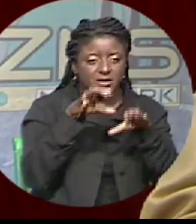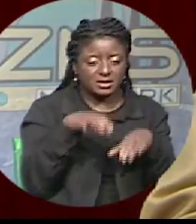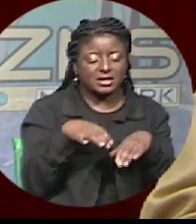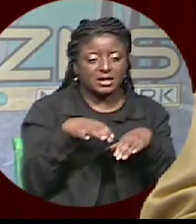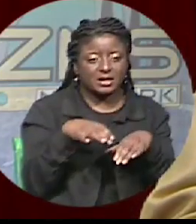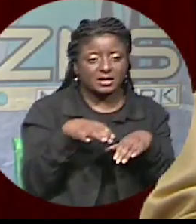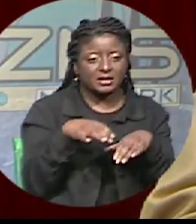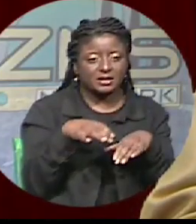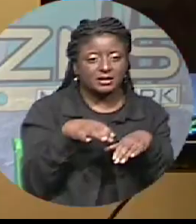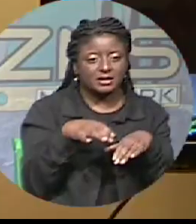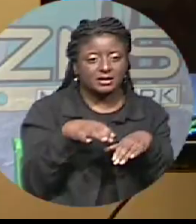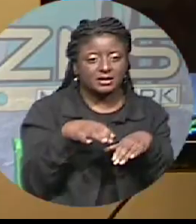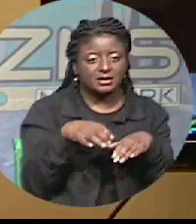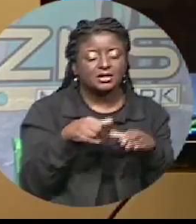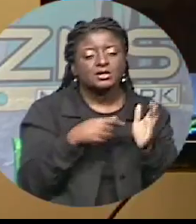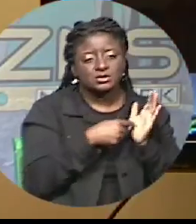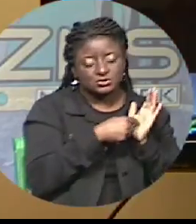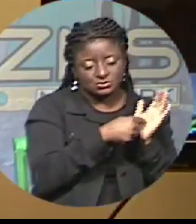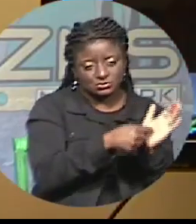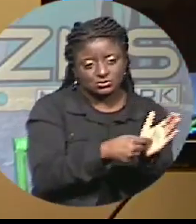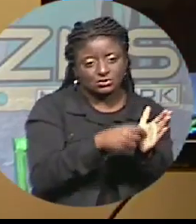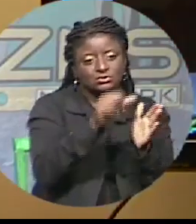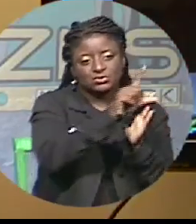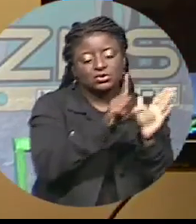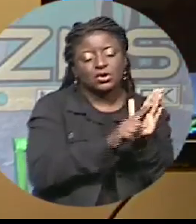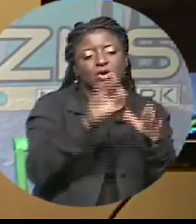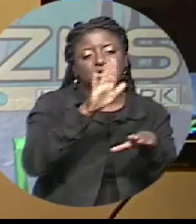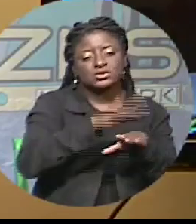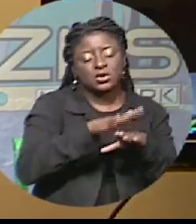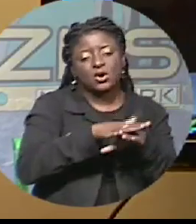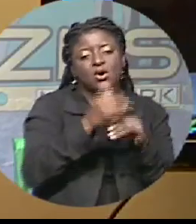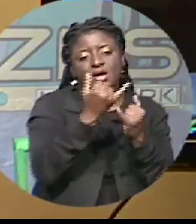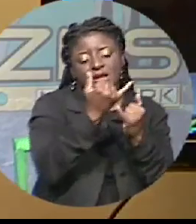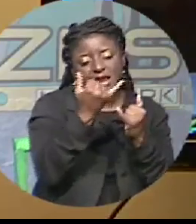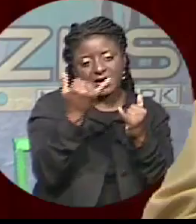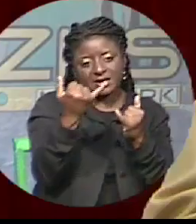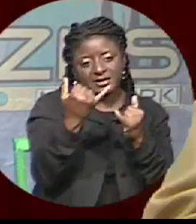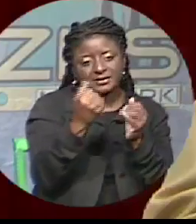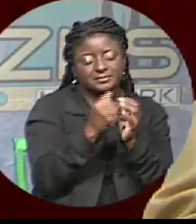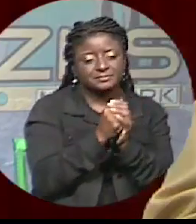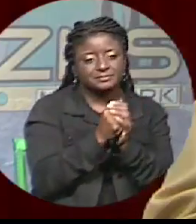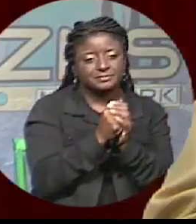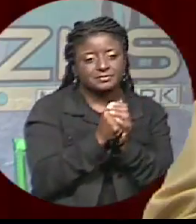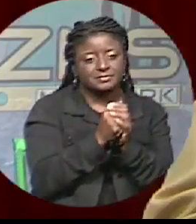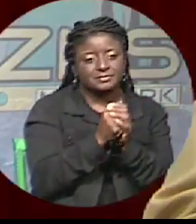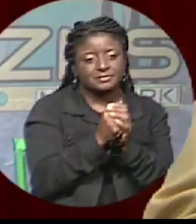roll out the laws online as of 2014. We